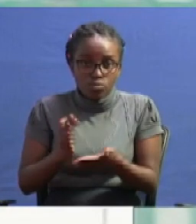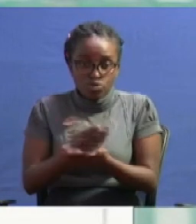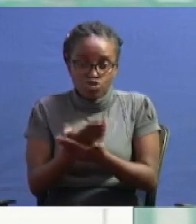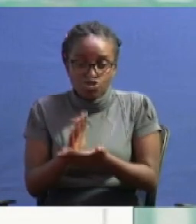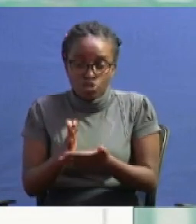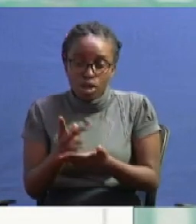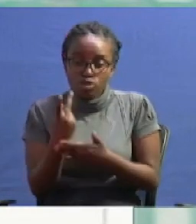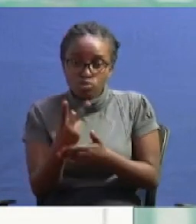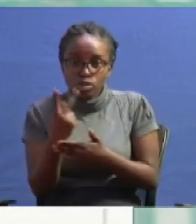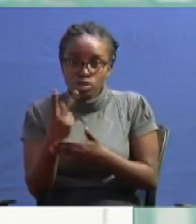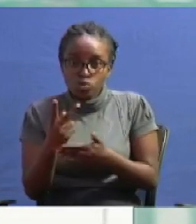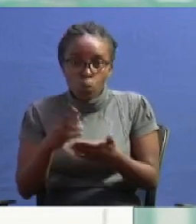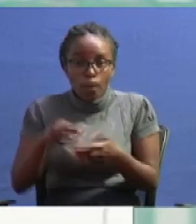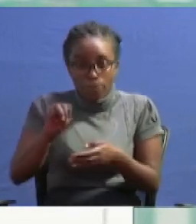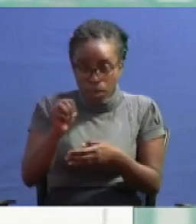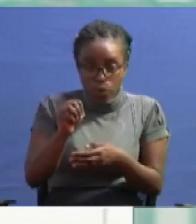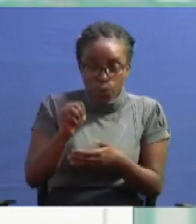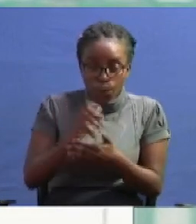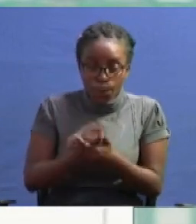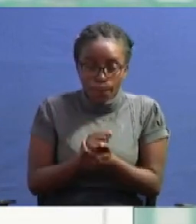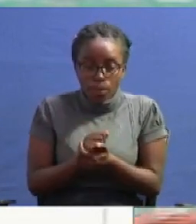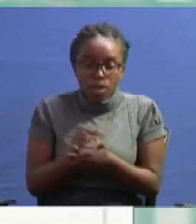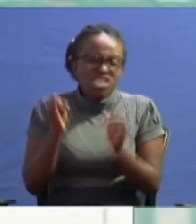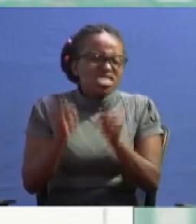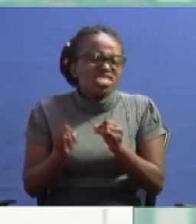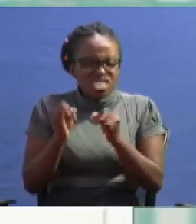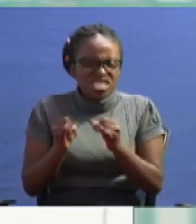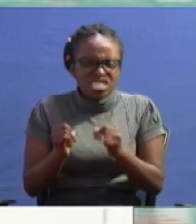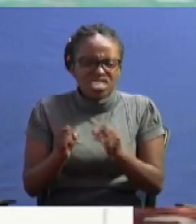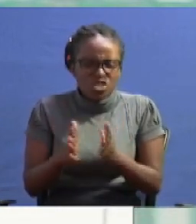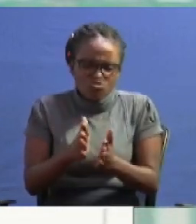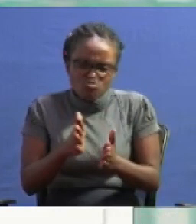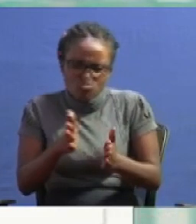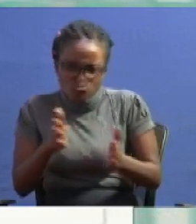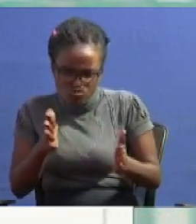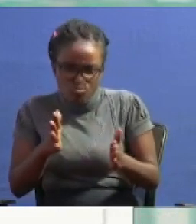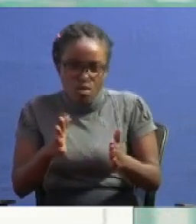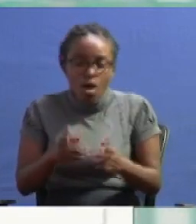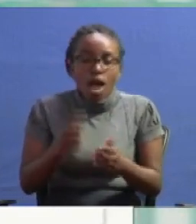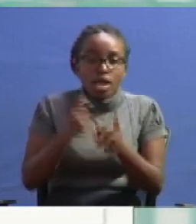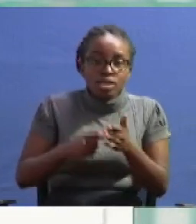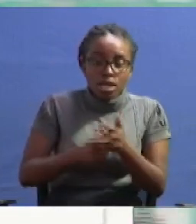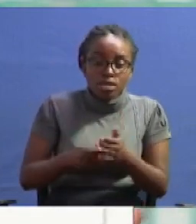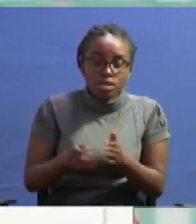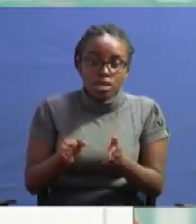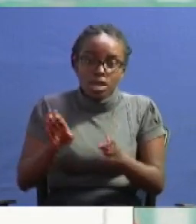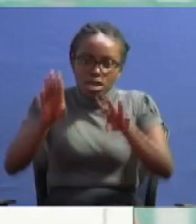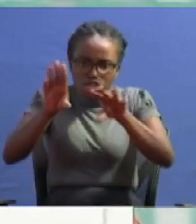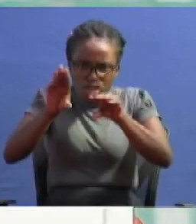others, just try to expand the tax base. How? Reduce the taxes, then we will have more